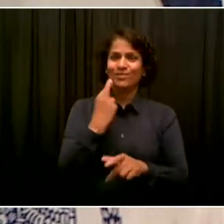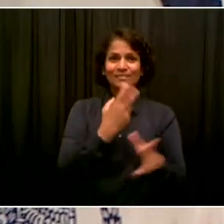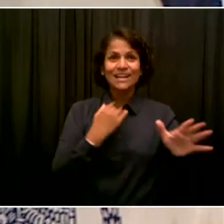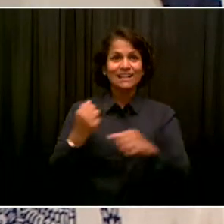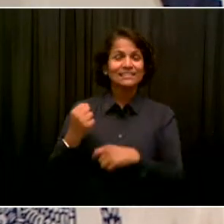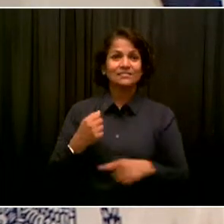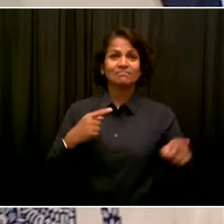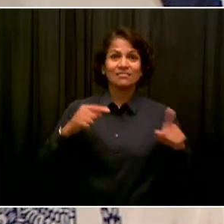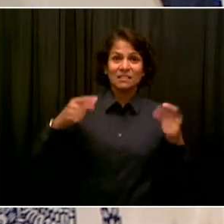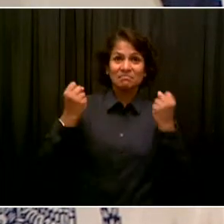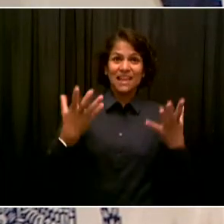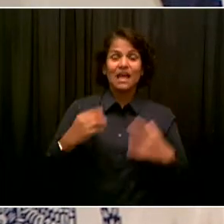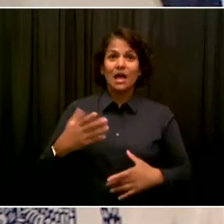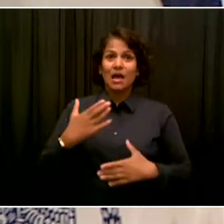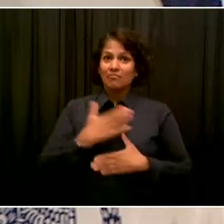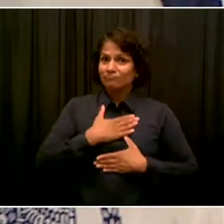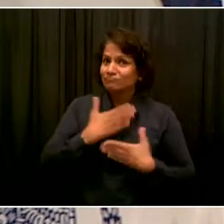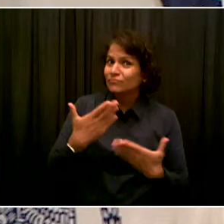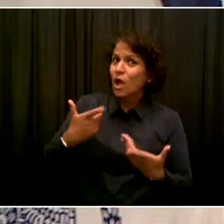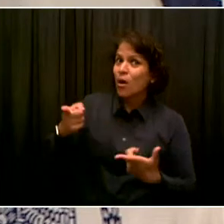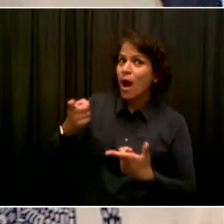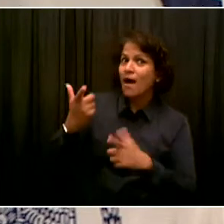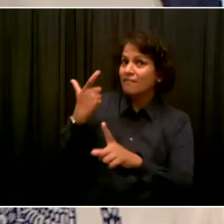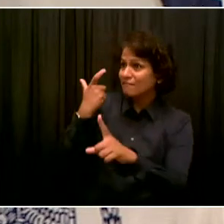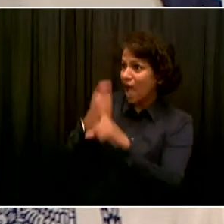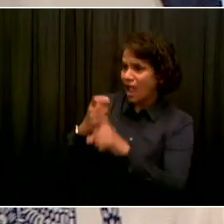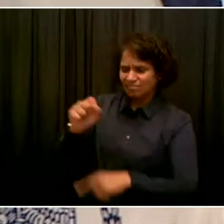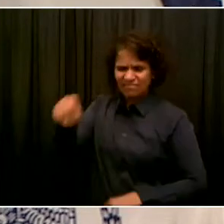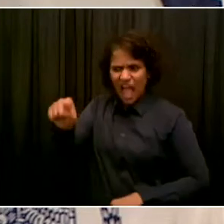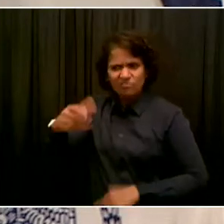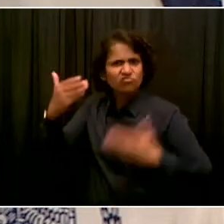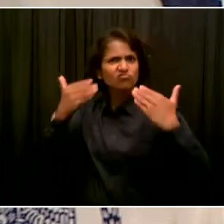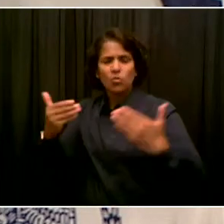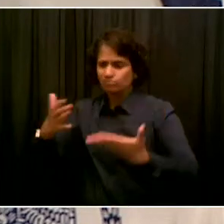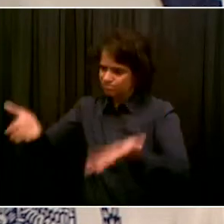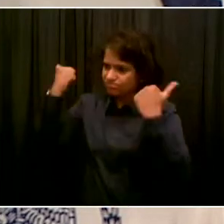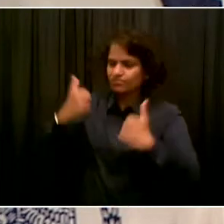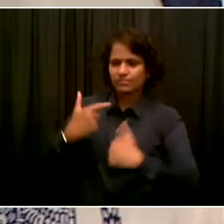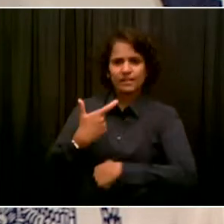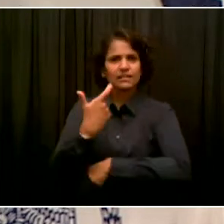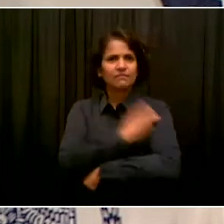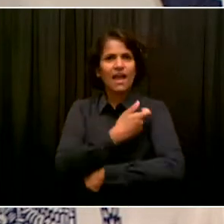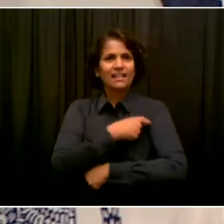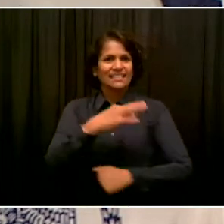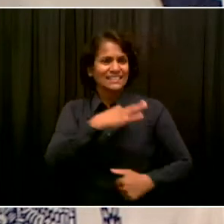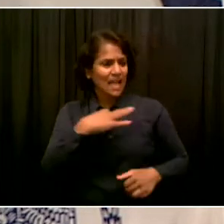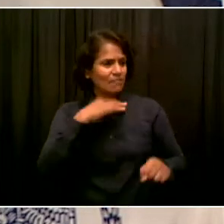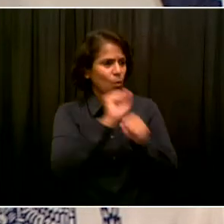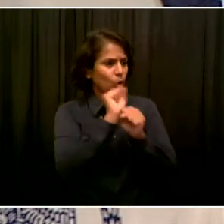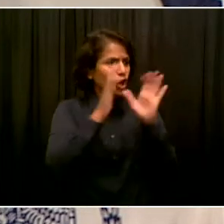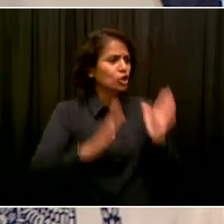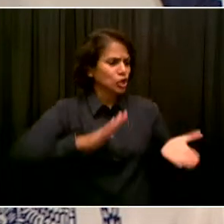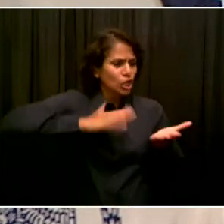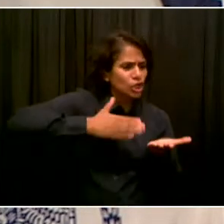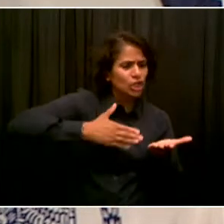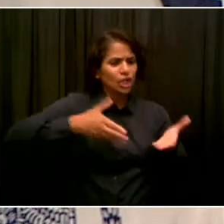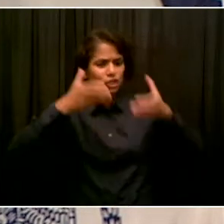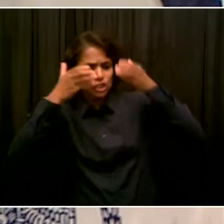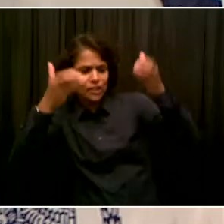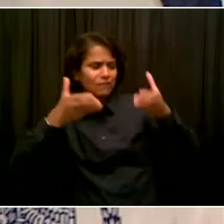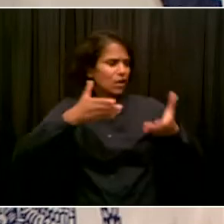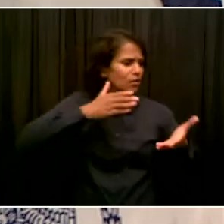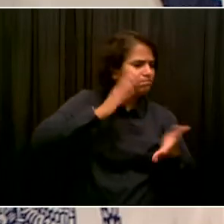our vaccination efforts. They're referring customers to vaccination sites. They're checking vaccination cards, key